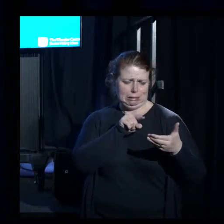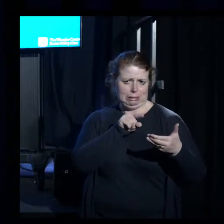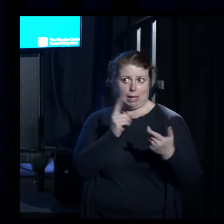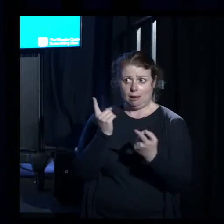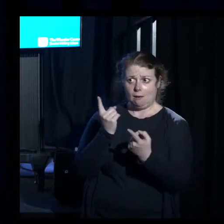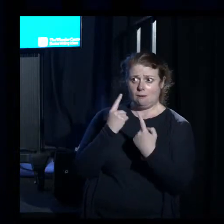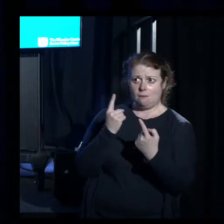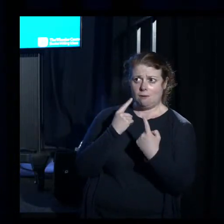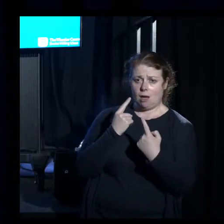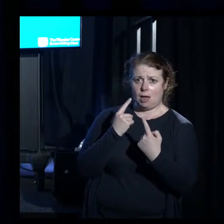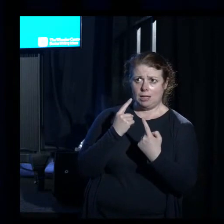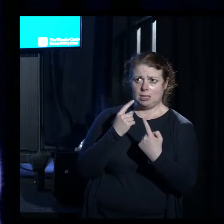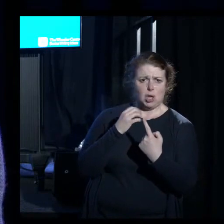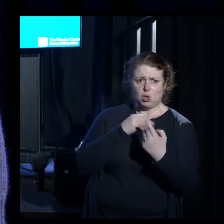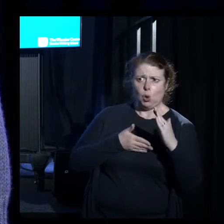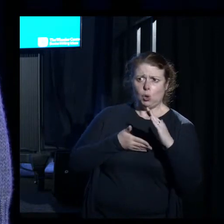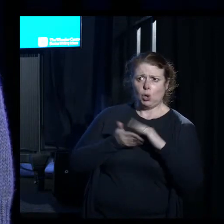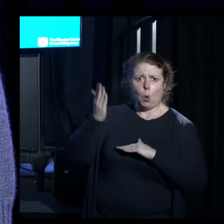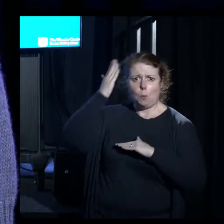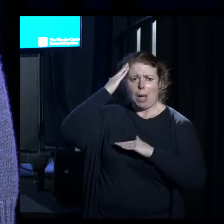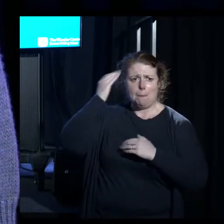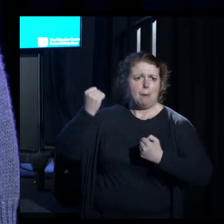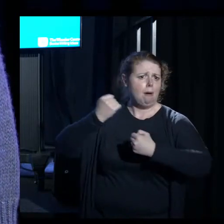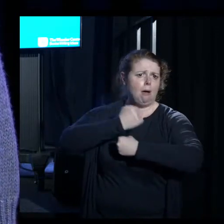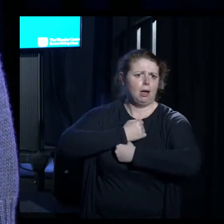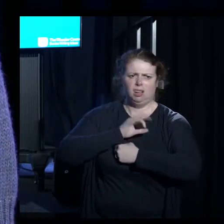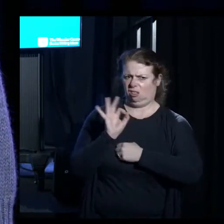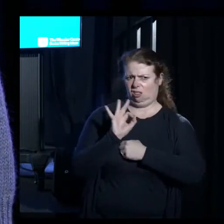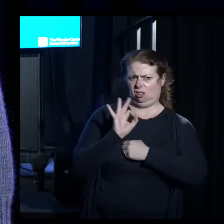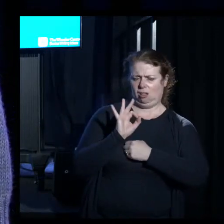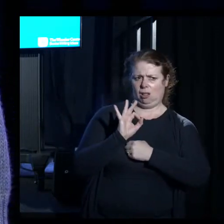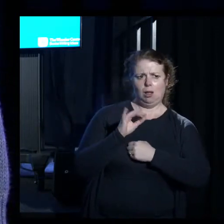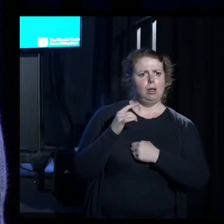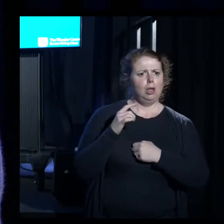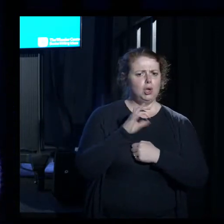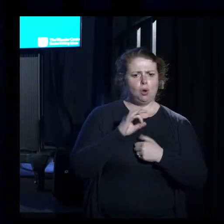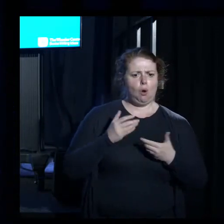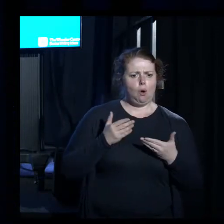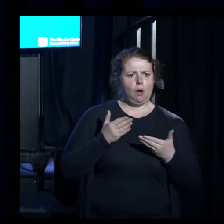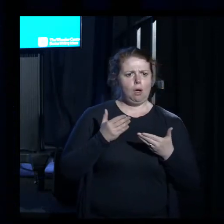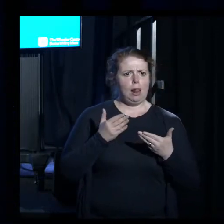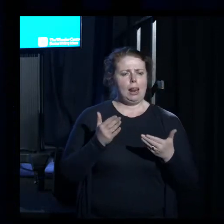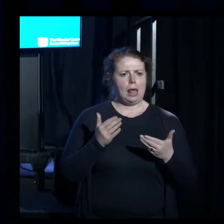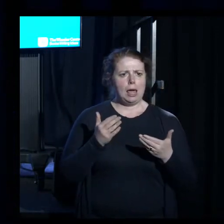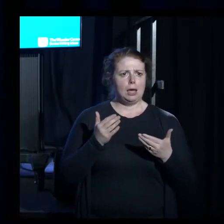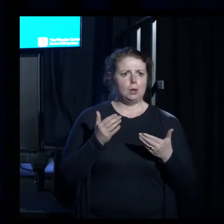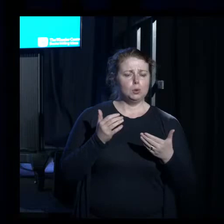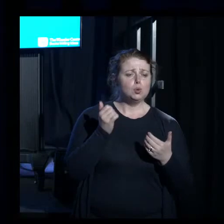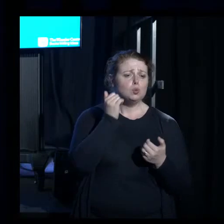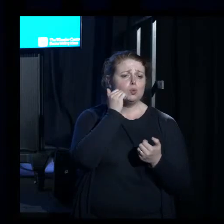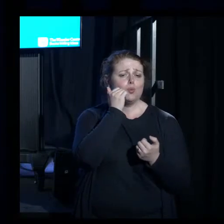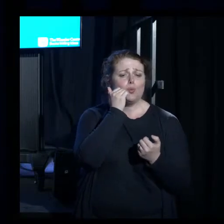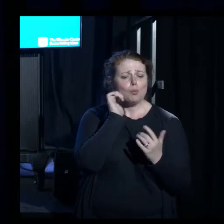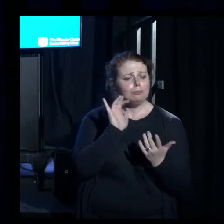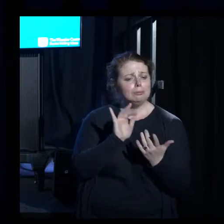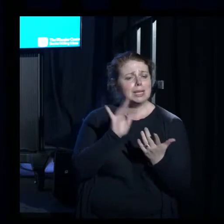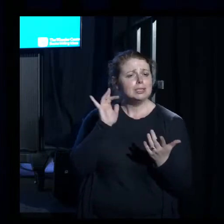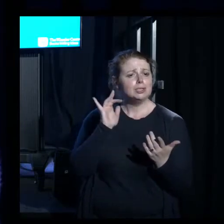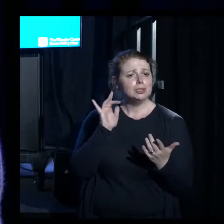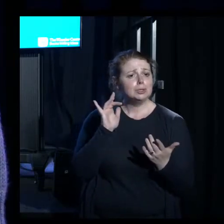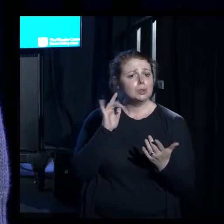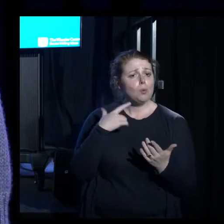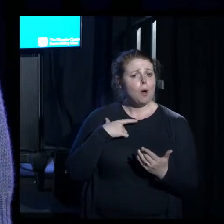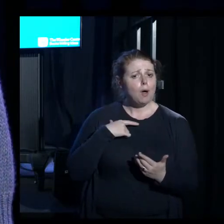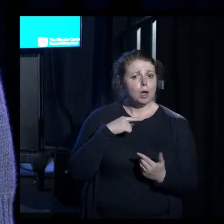away from their own mama's arms, who weren't allowed to warm, to touch. 'Cause don't you